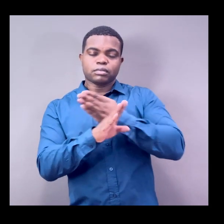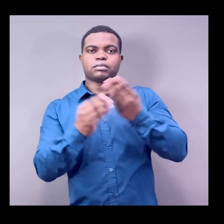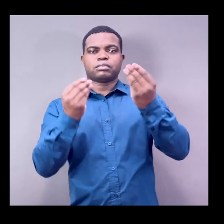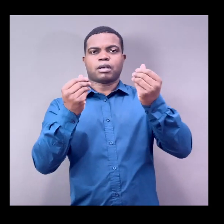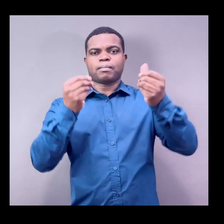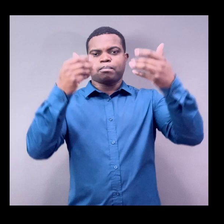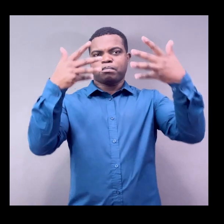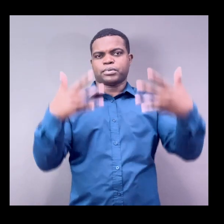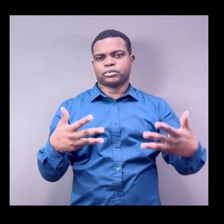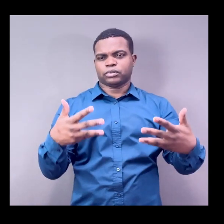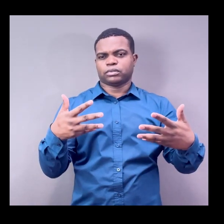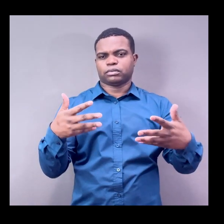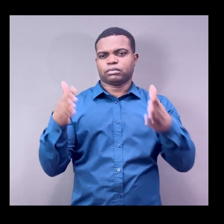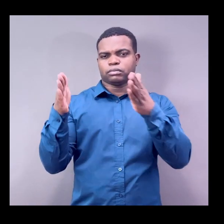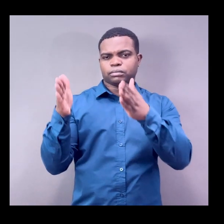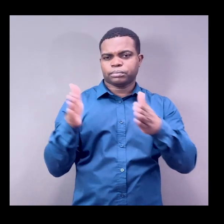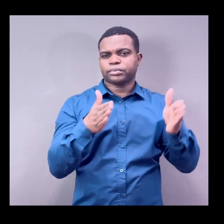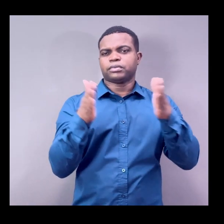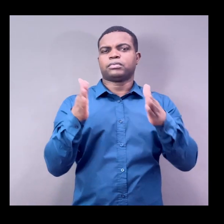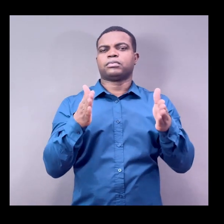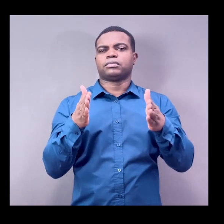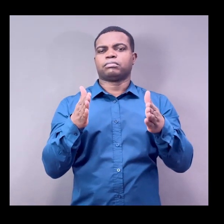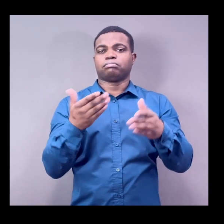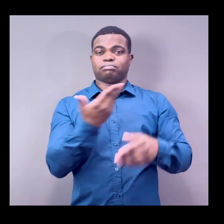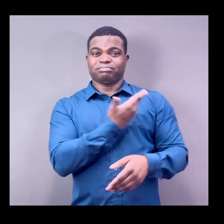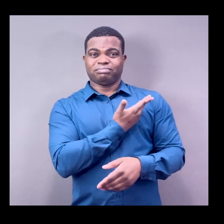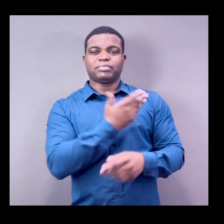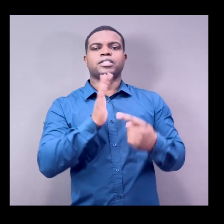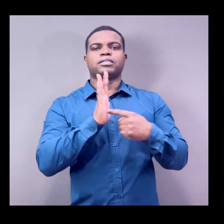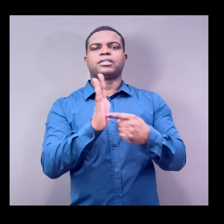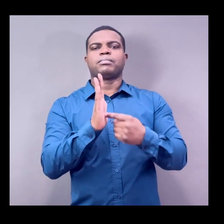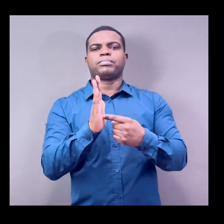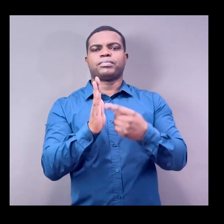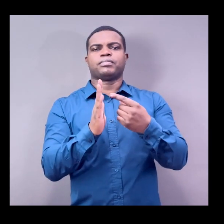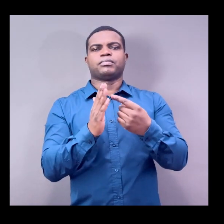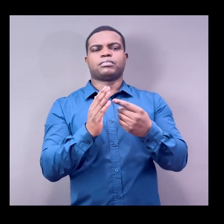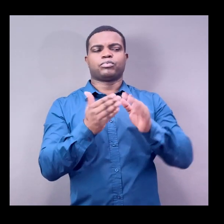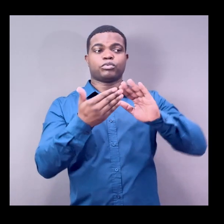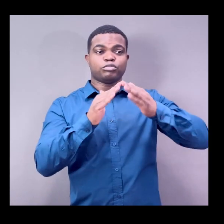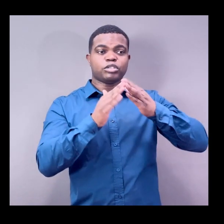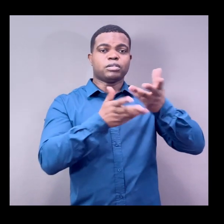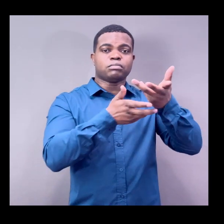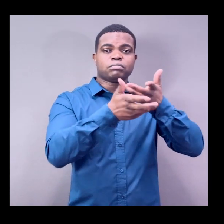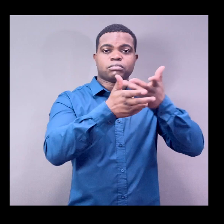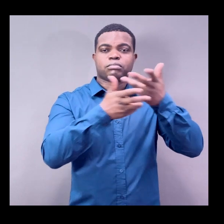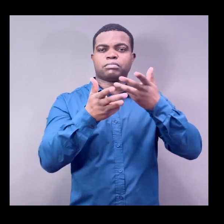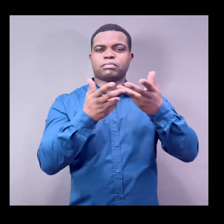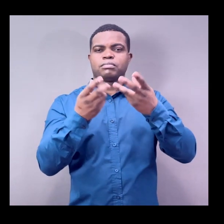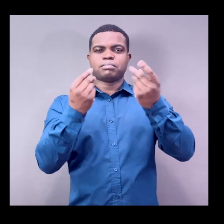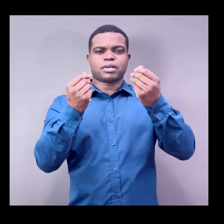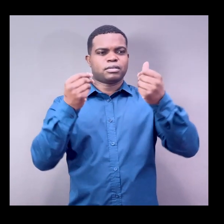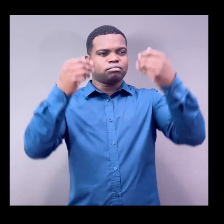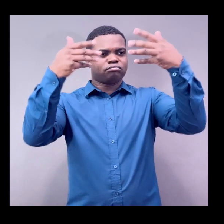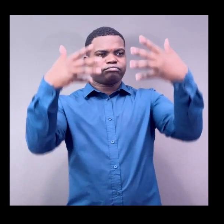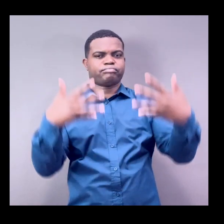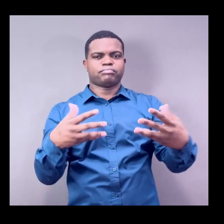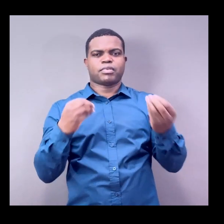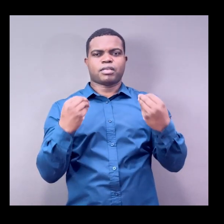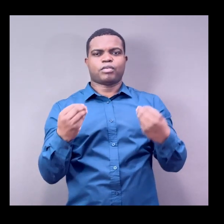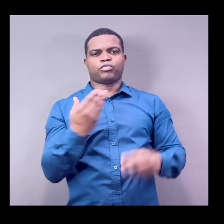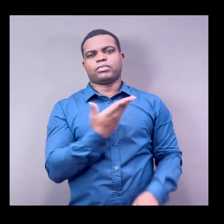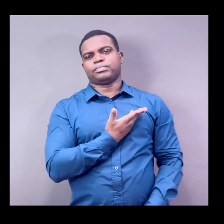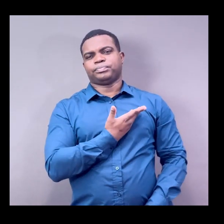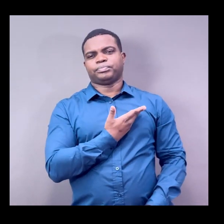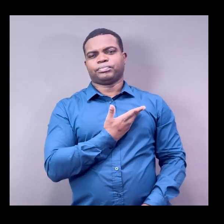to prepare a budget. So this is example of preparing your community engagement initiative budget.